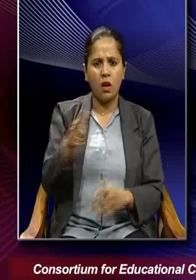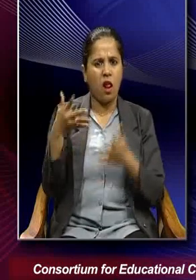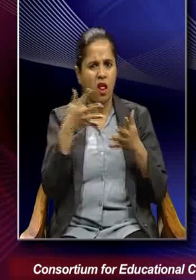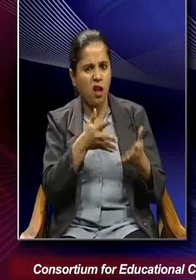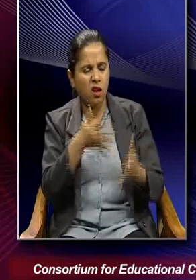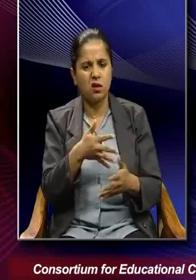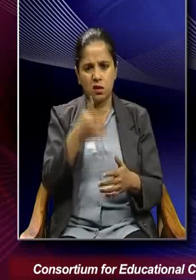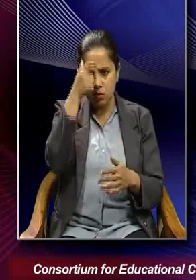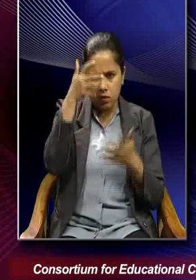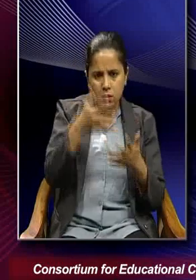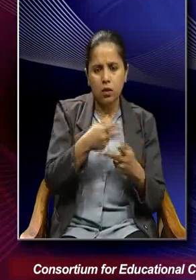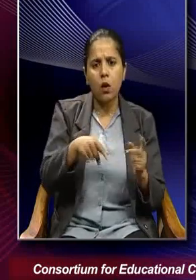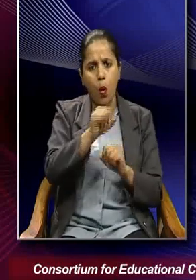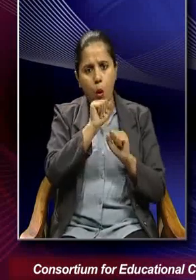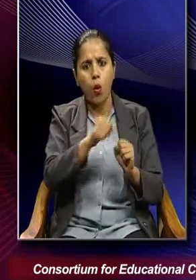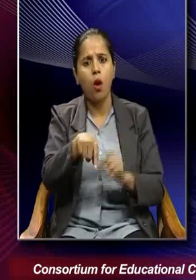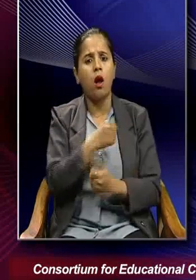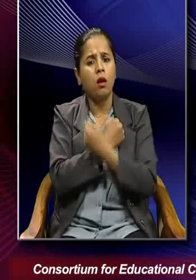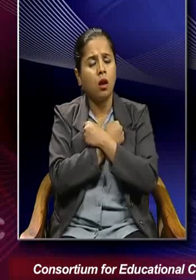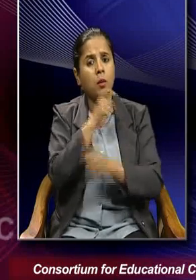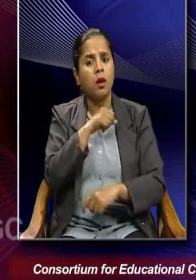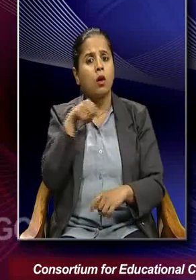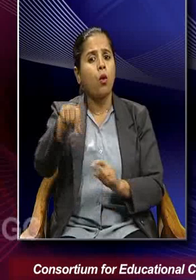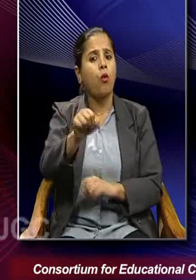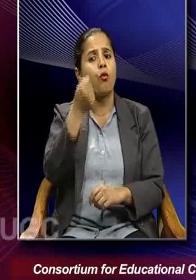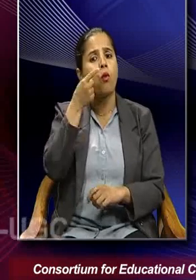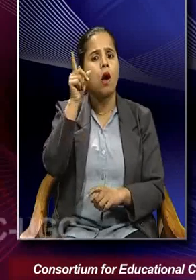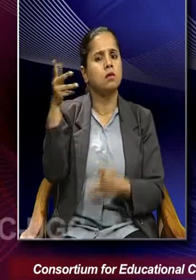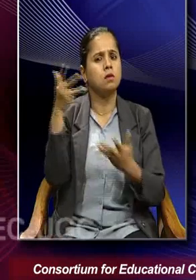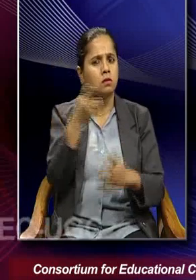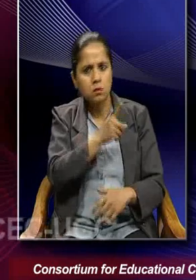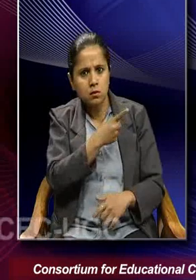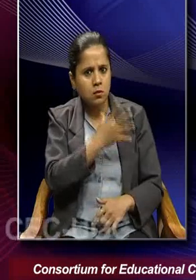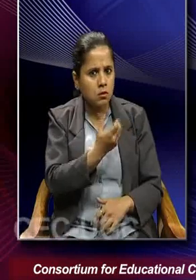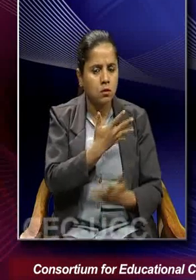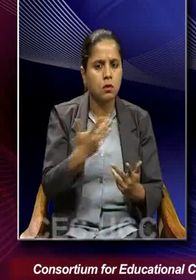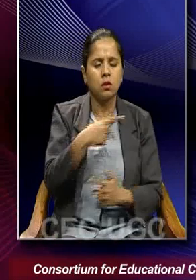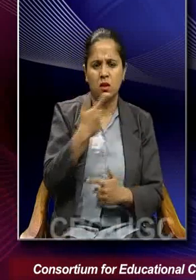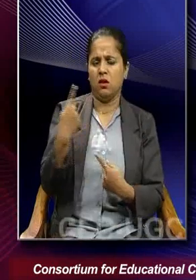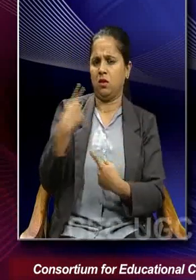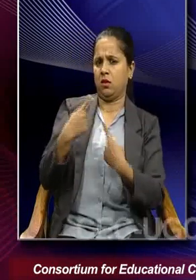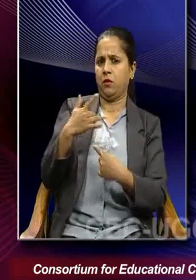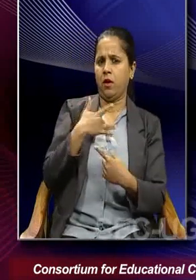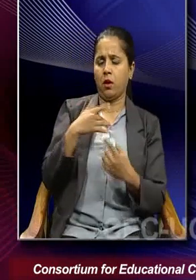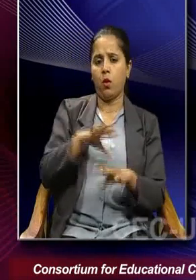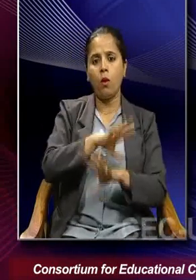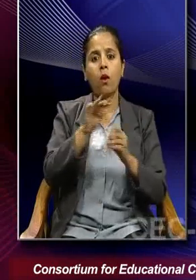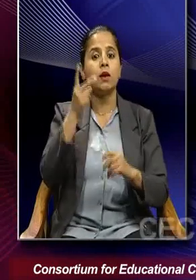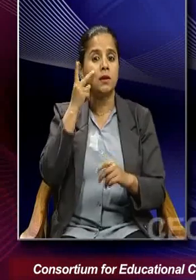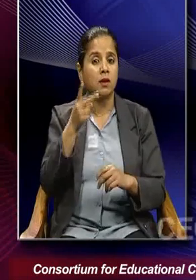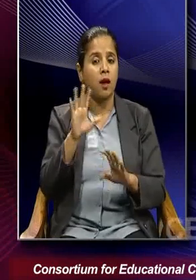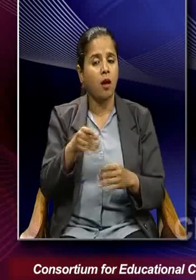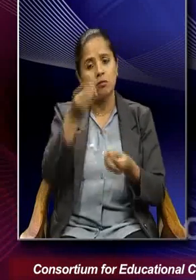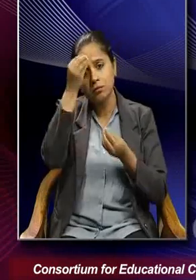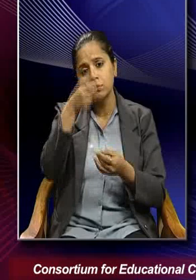harassment by her lover's father. So all these kinds of things, they are being in a way conveyed in